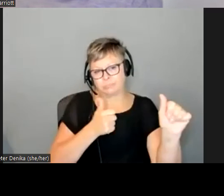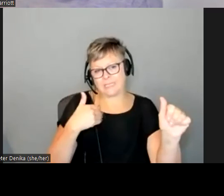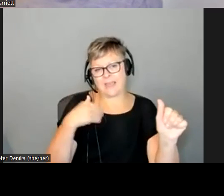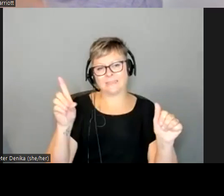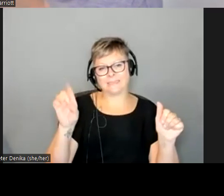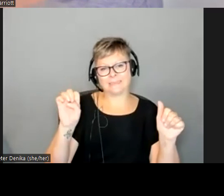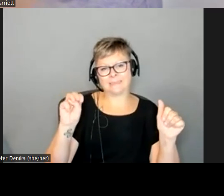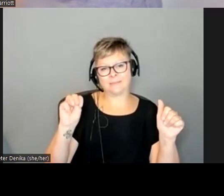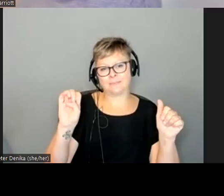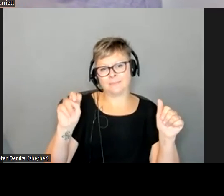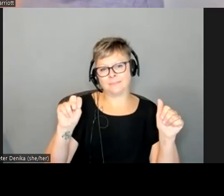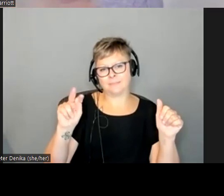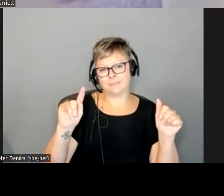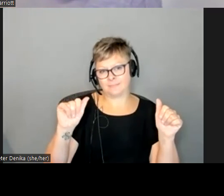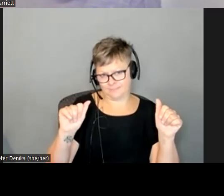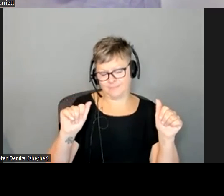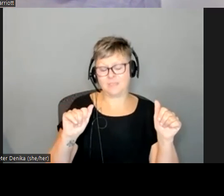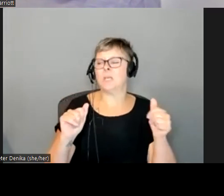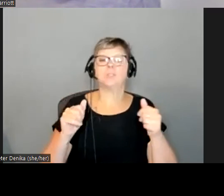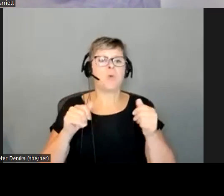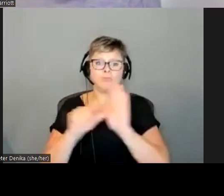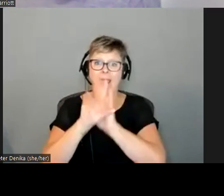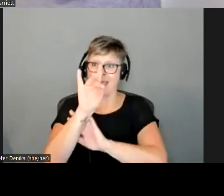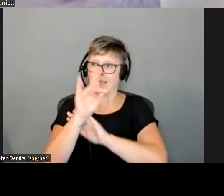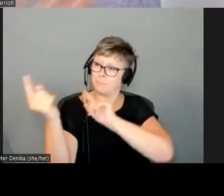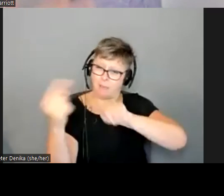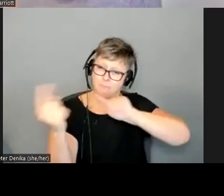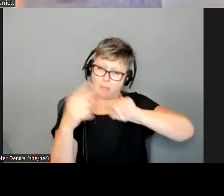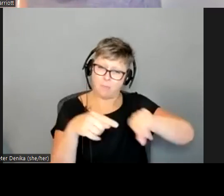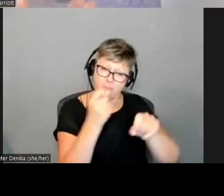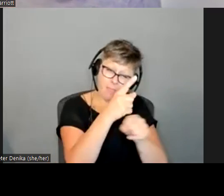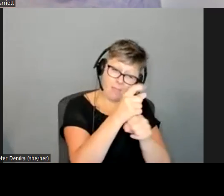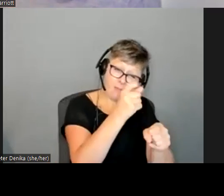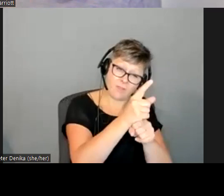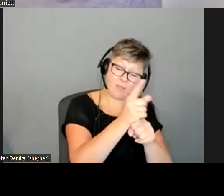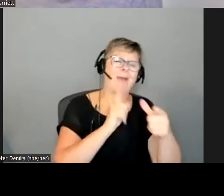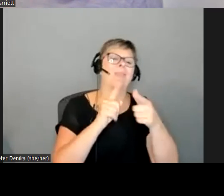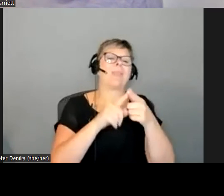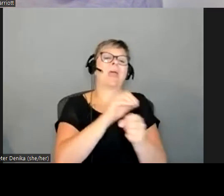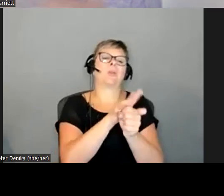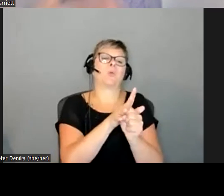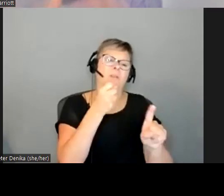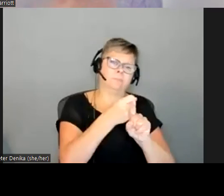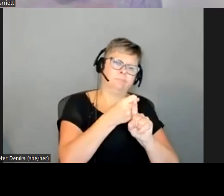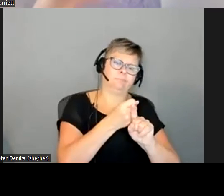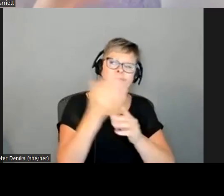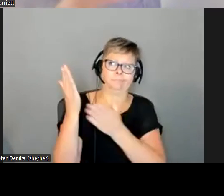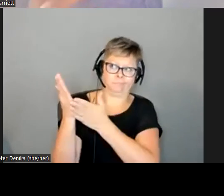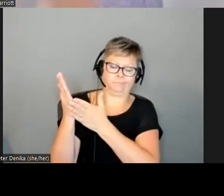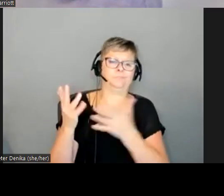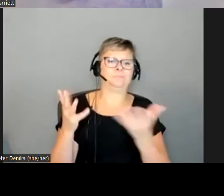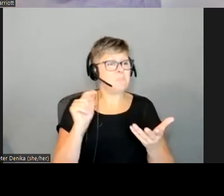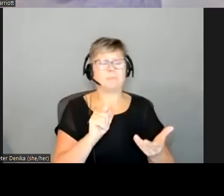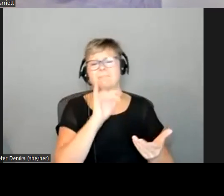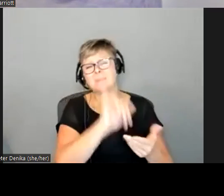every year, and then COVID. But I thought it was very important, and you get to see them connect, hook up with the school.